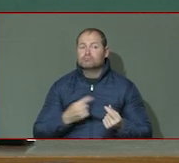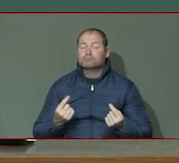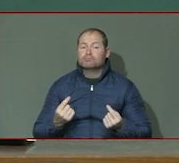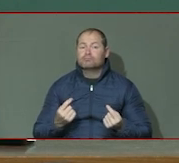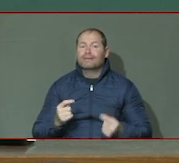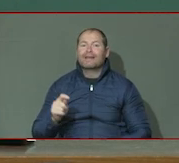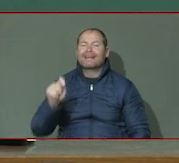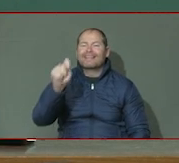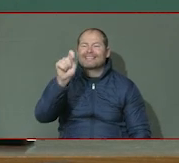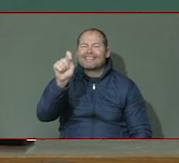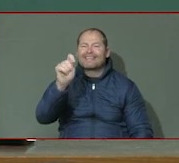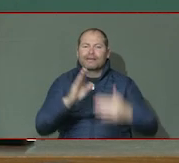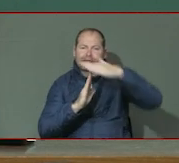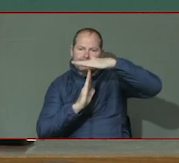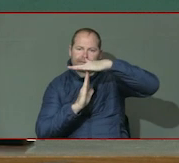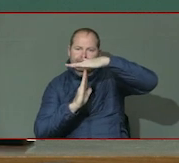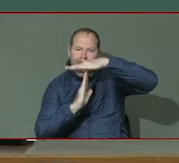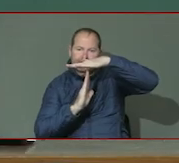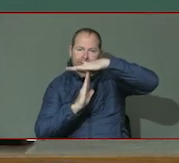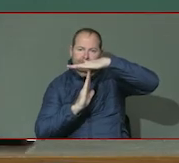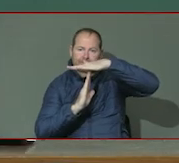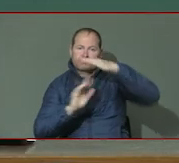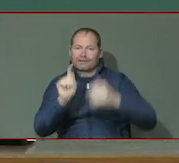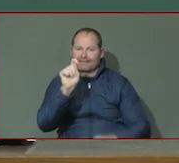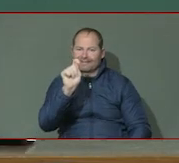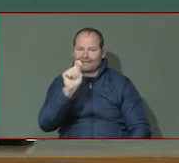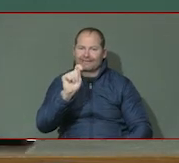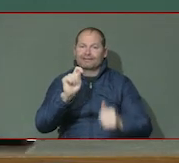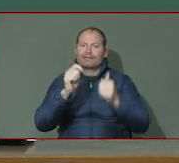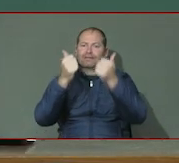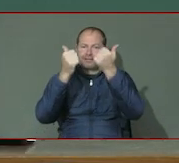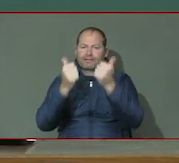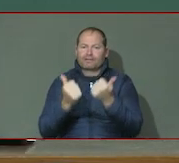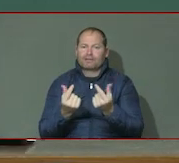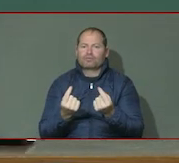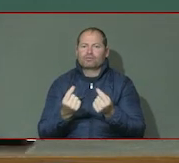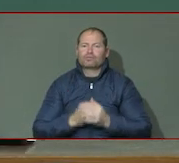T account. Don't do that opening balance